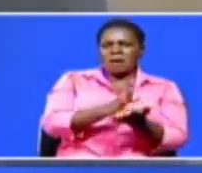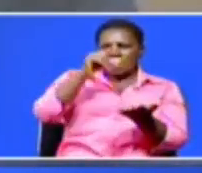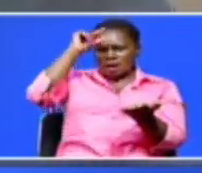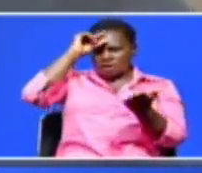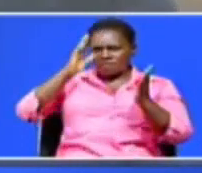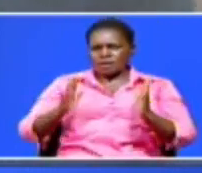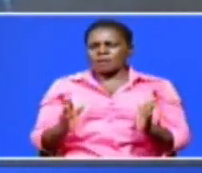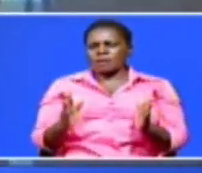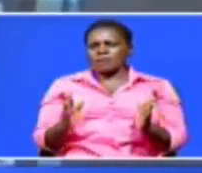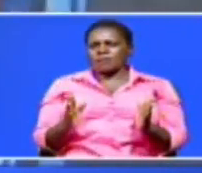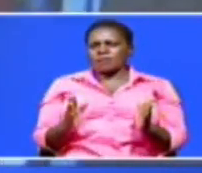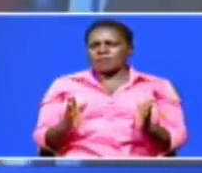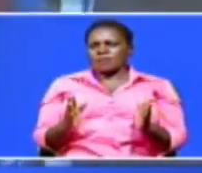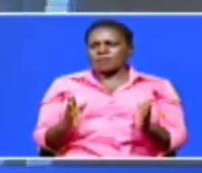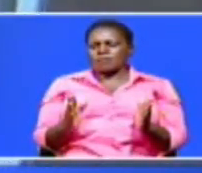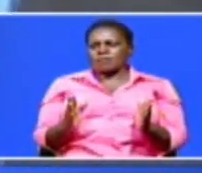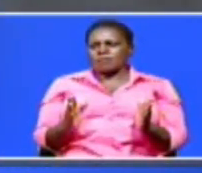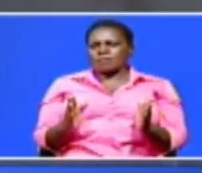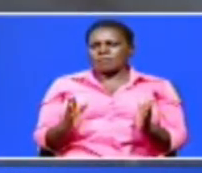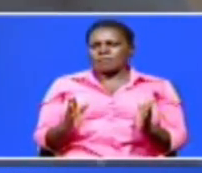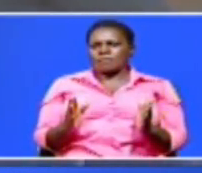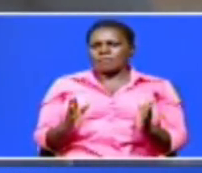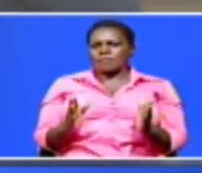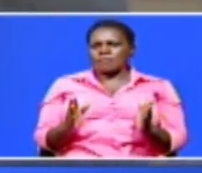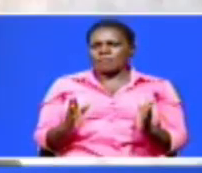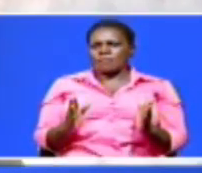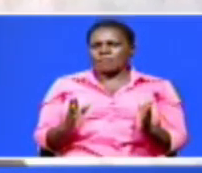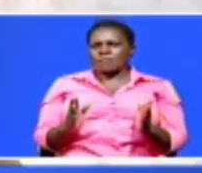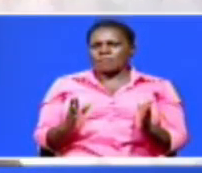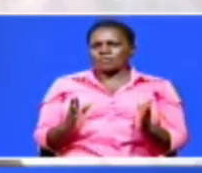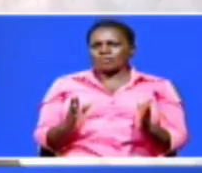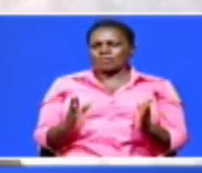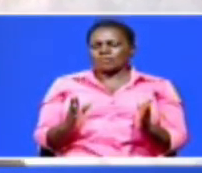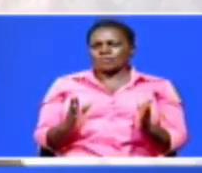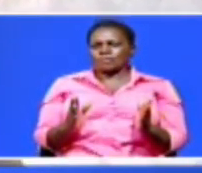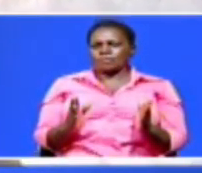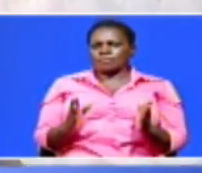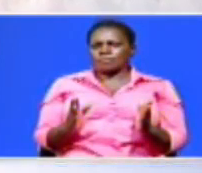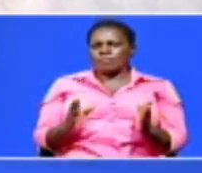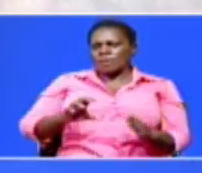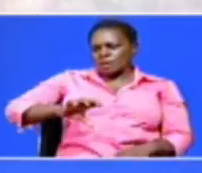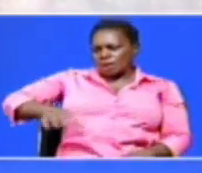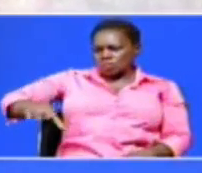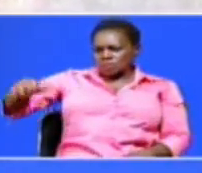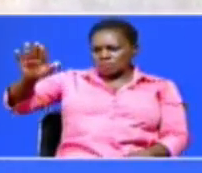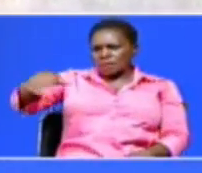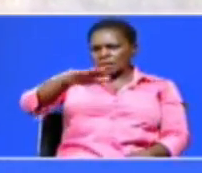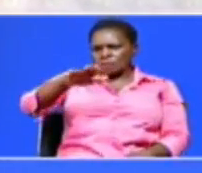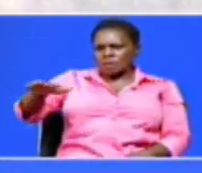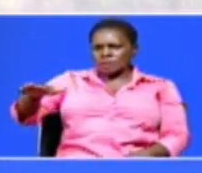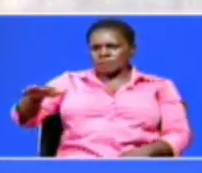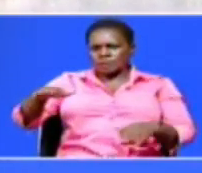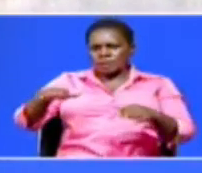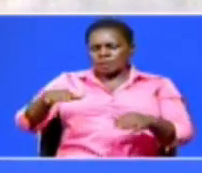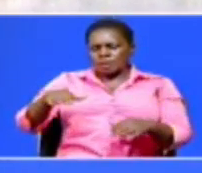governor. Like for me. Honorable Murango. Why? Honorable members, the county assembly as an independent arm